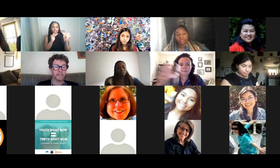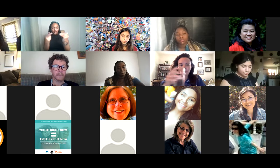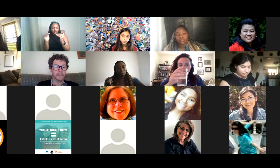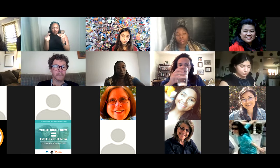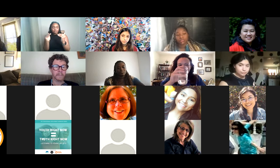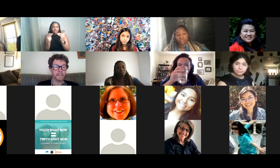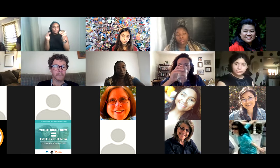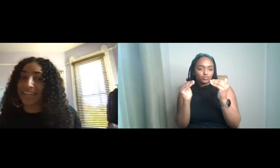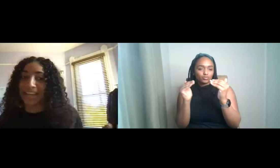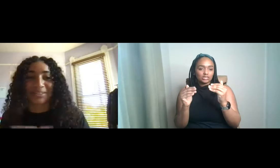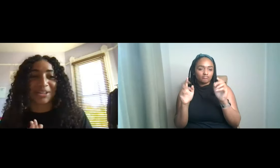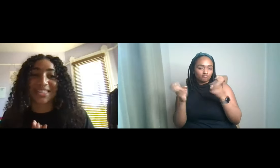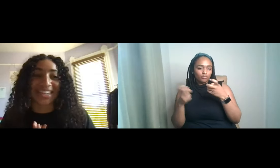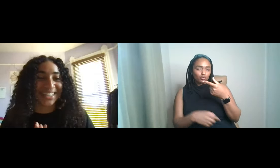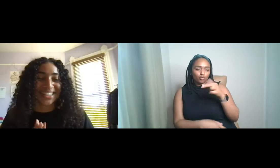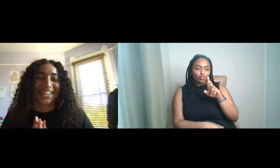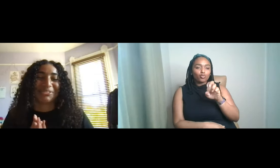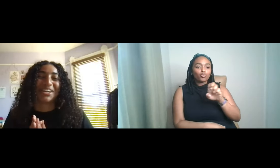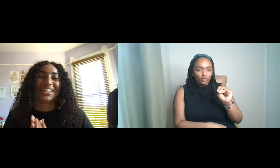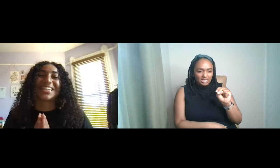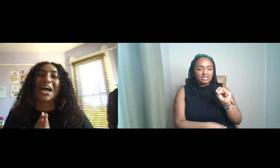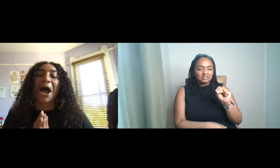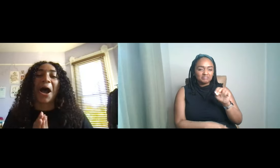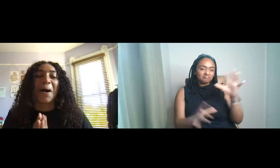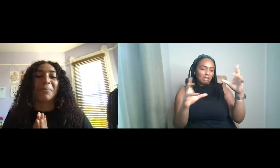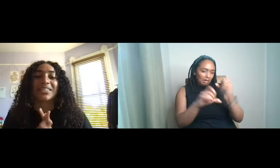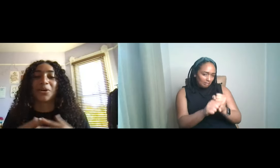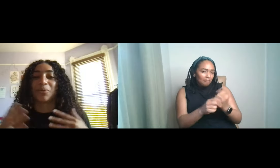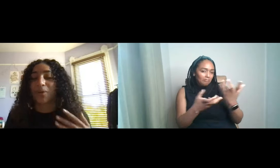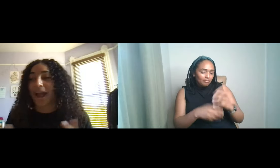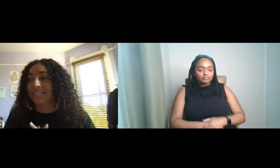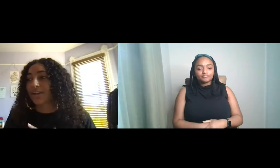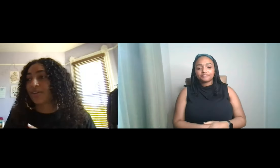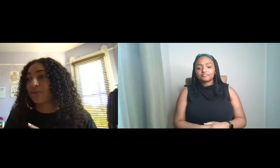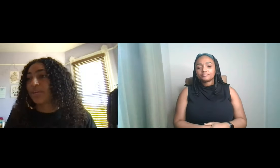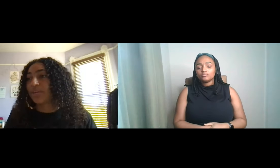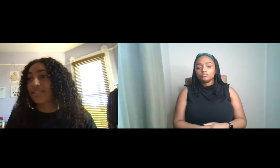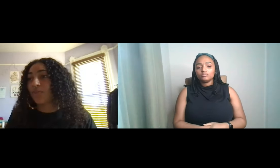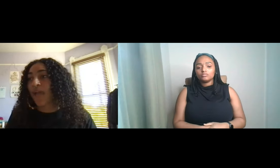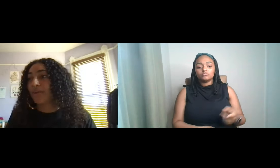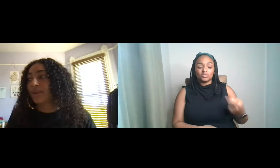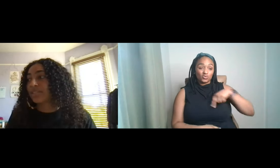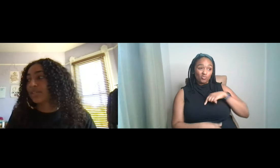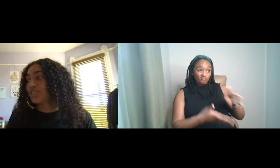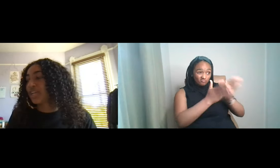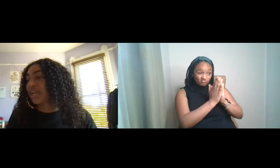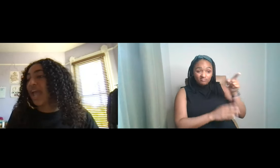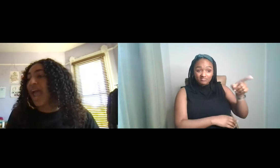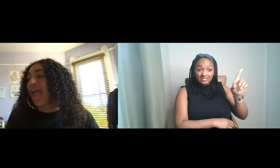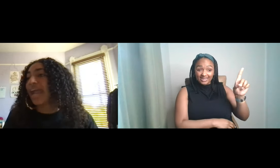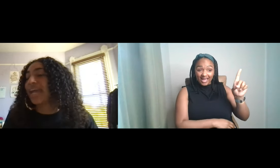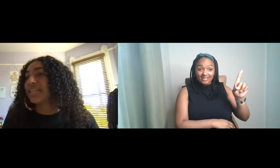green in like a sentence. That's what it is. And so we were asking her to vote yes on that